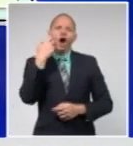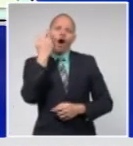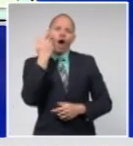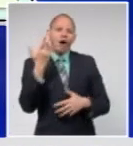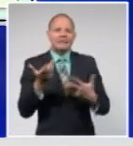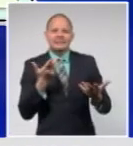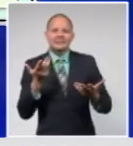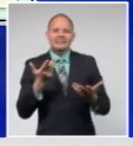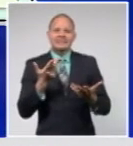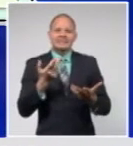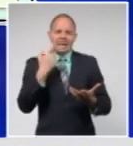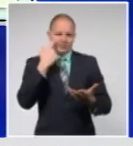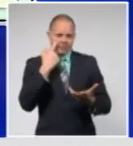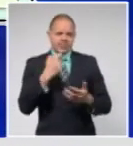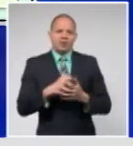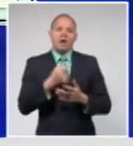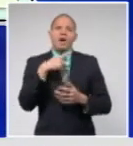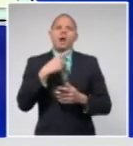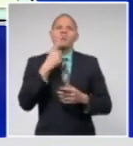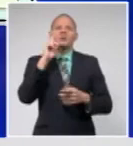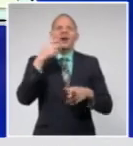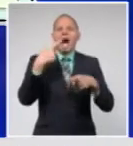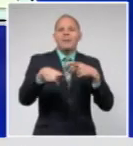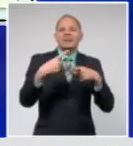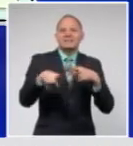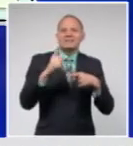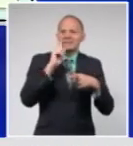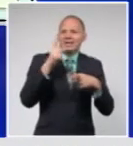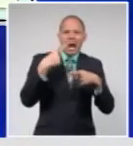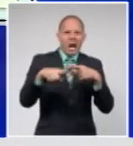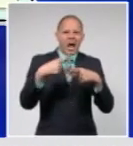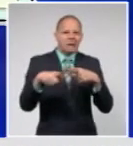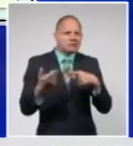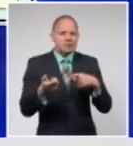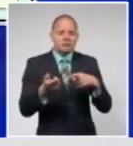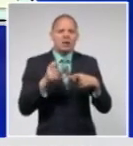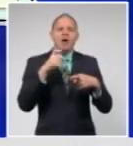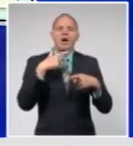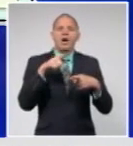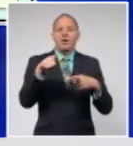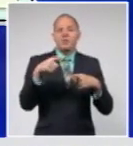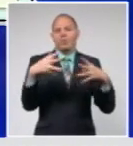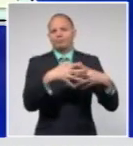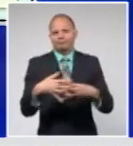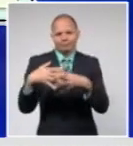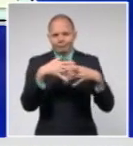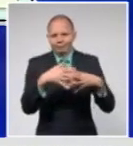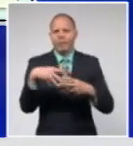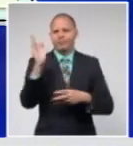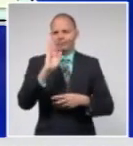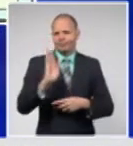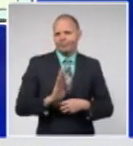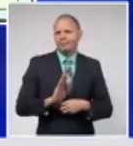Brazil, Russia, and India. The United States reports